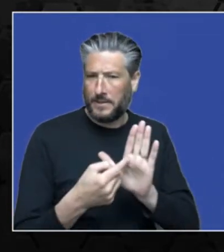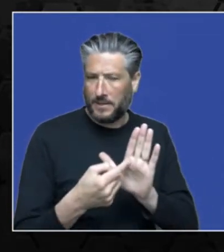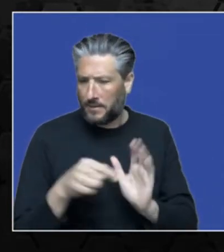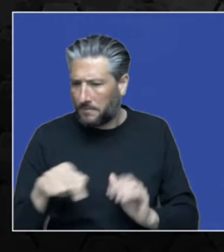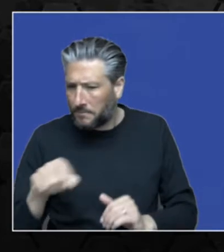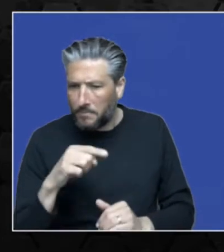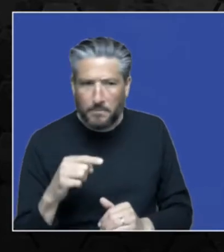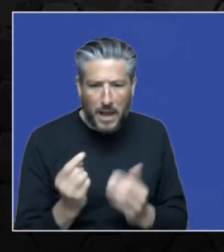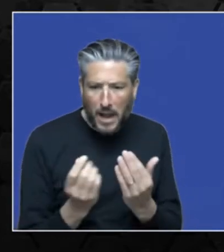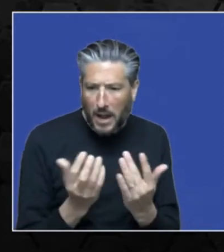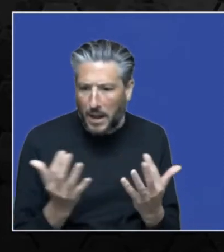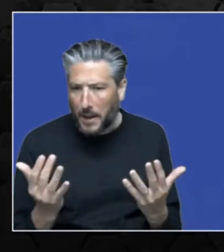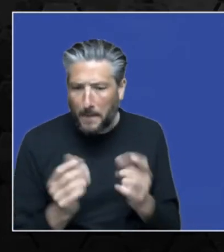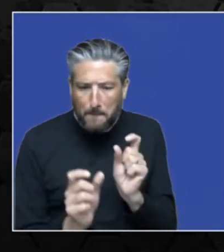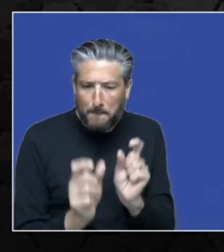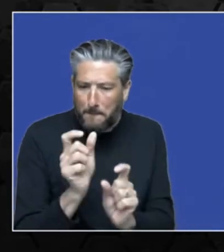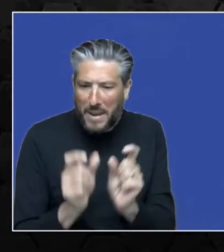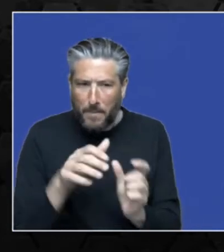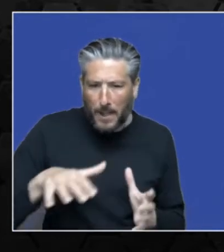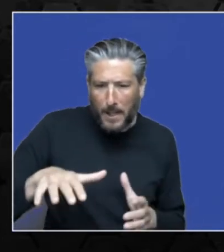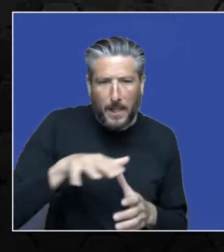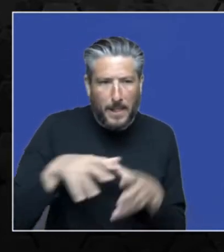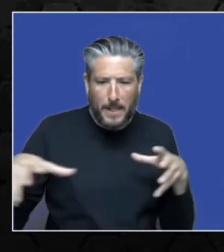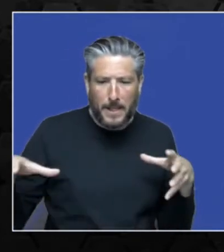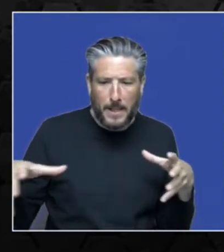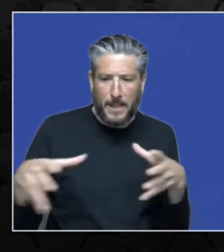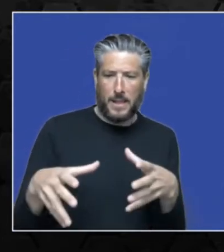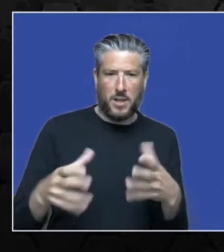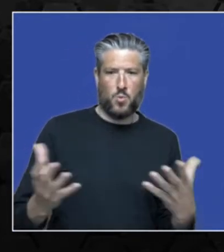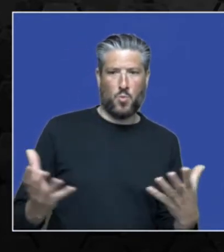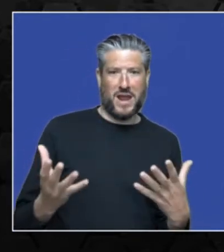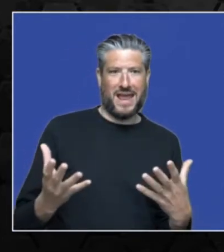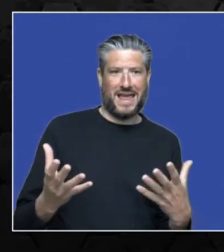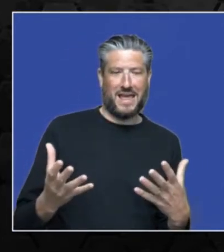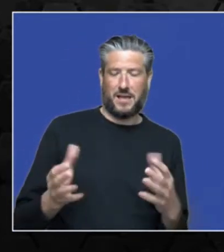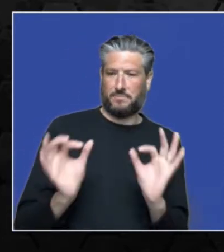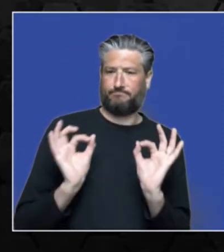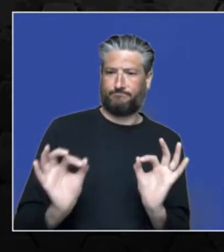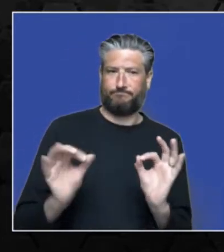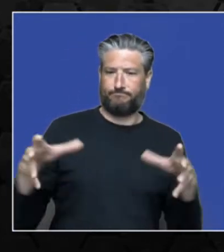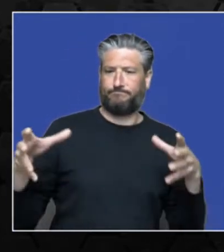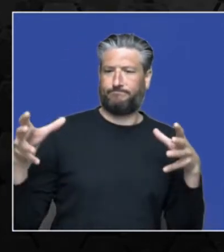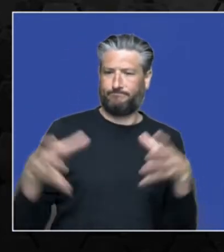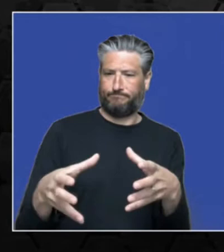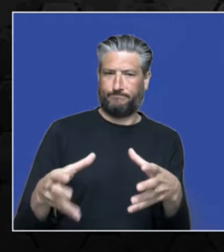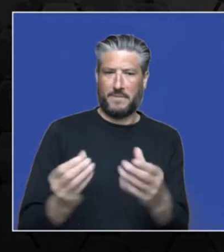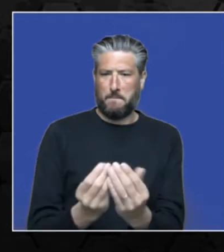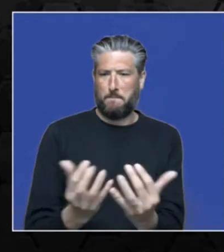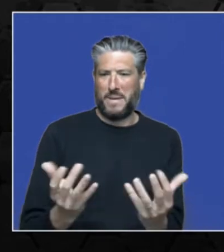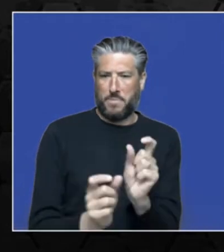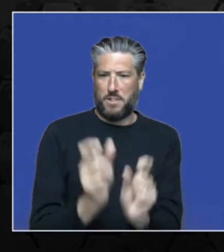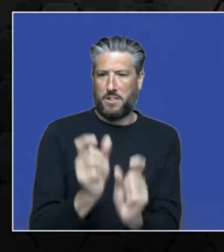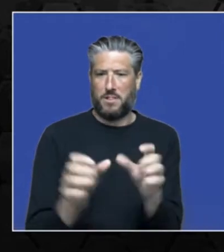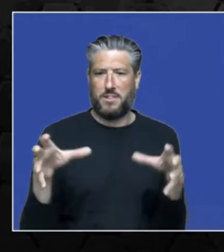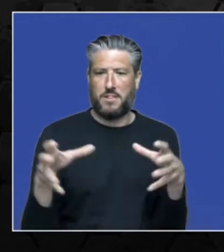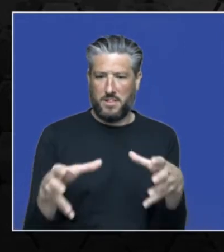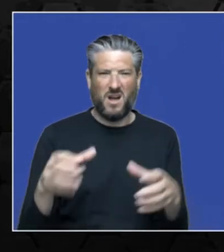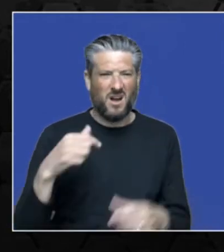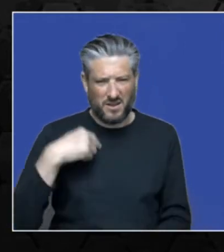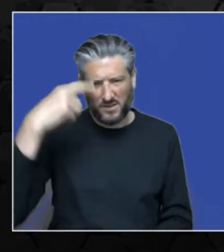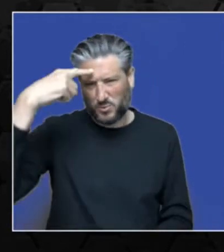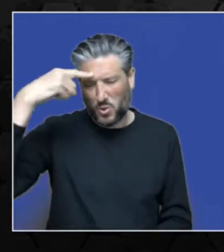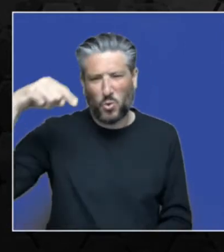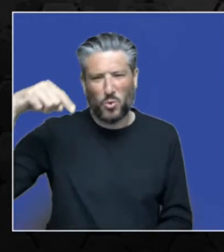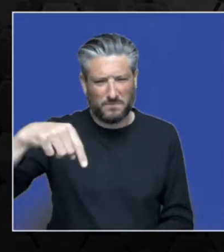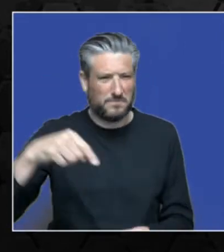distance that people have to cover. So these things like where there are like clusters and stuff, and not the answer is not actually given like that. In that case, you will